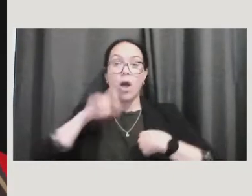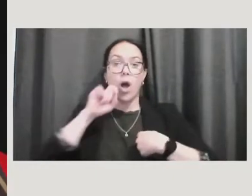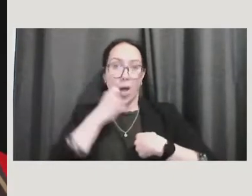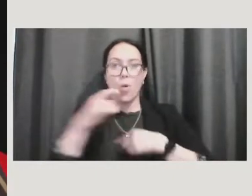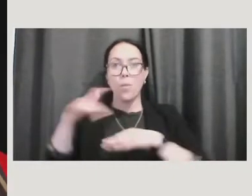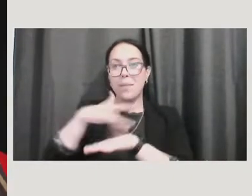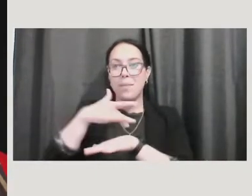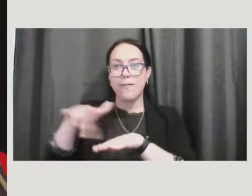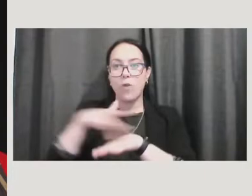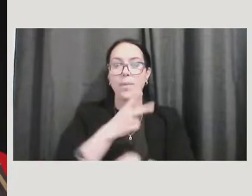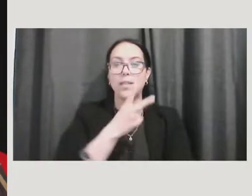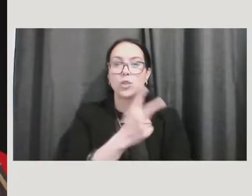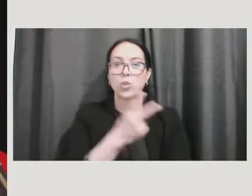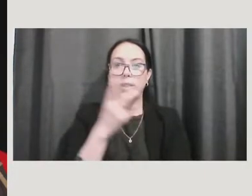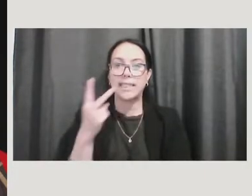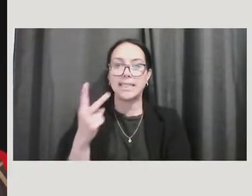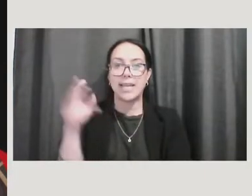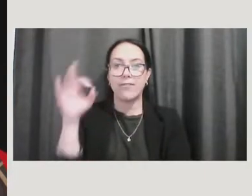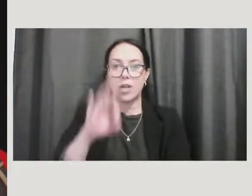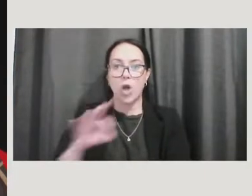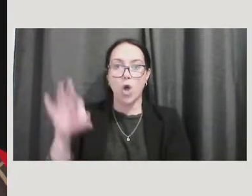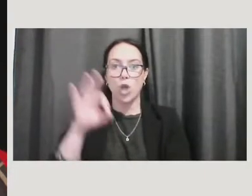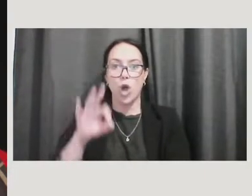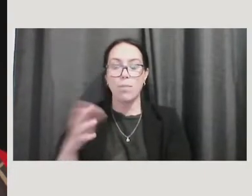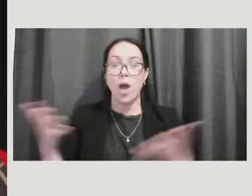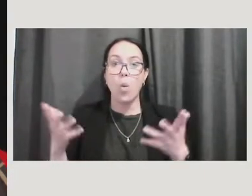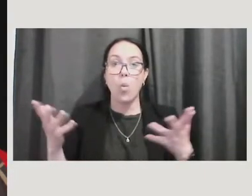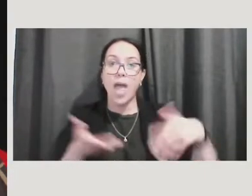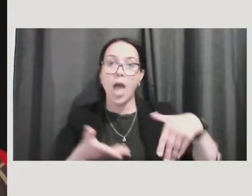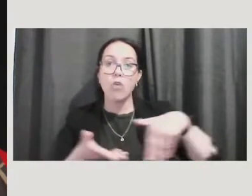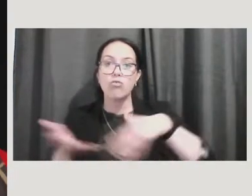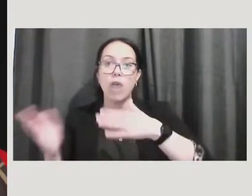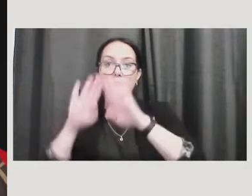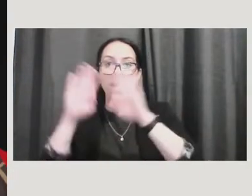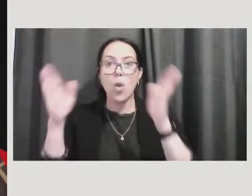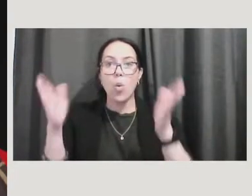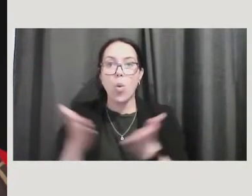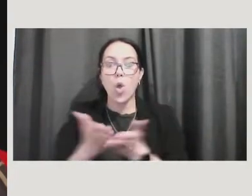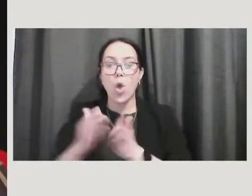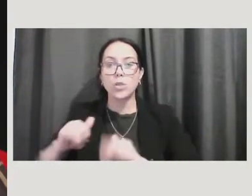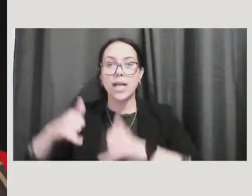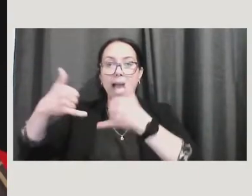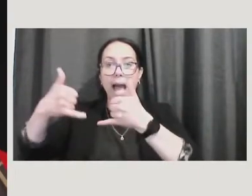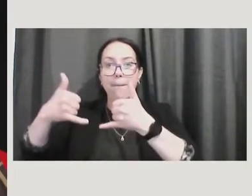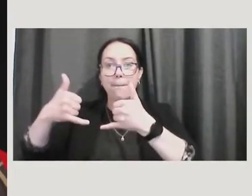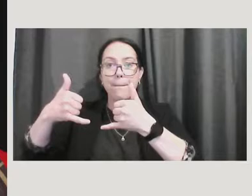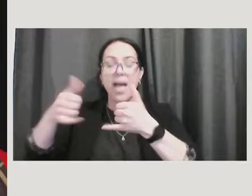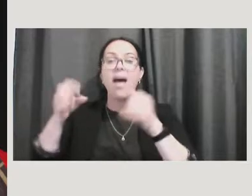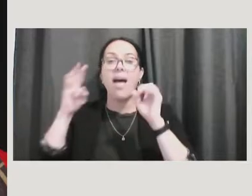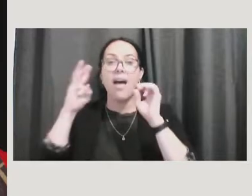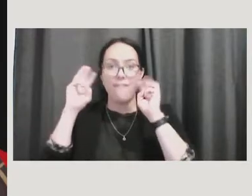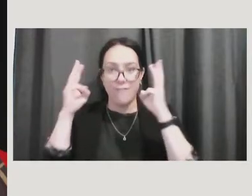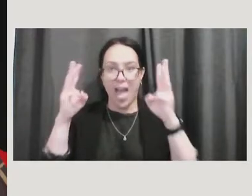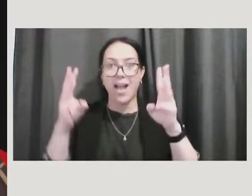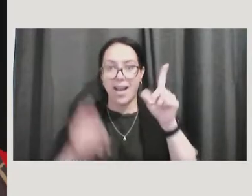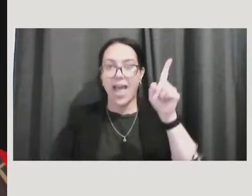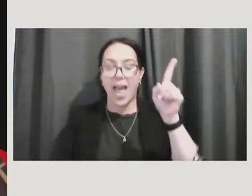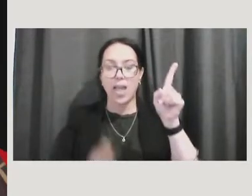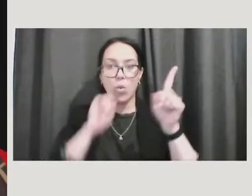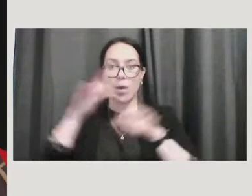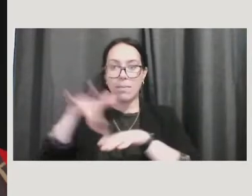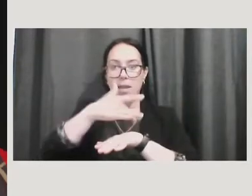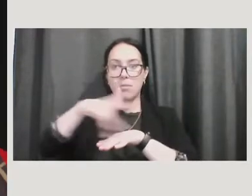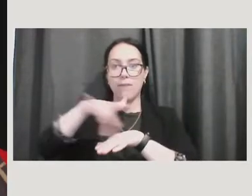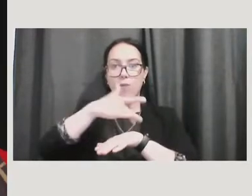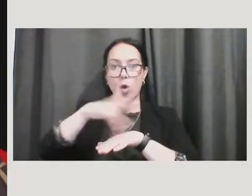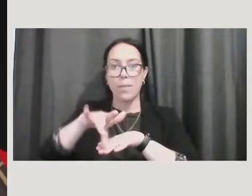22nd of October at the Rugby World Cup in whangarei so my ladies have been preparing and making costumes and whatnot